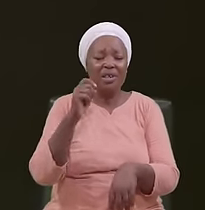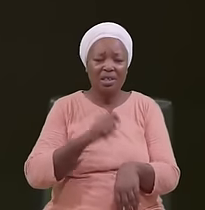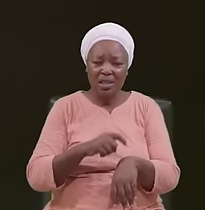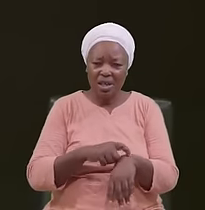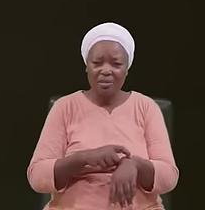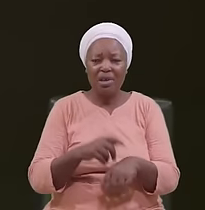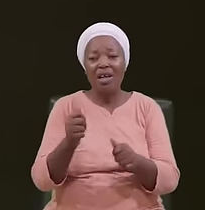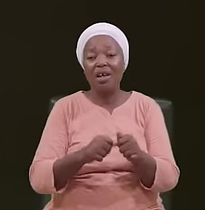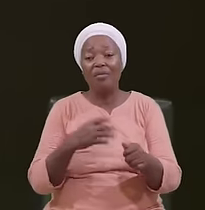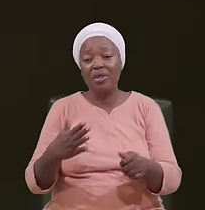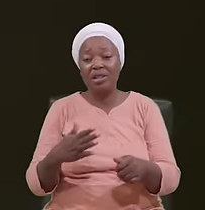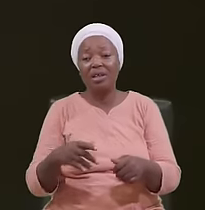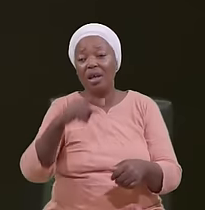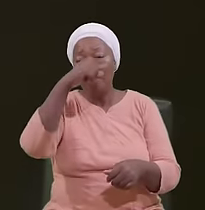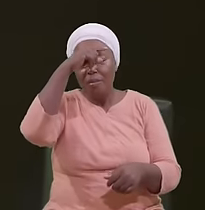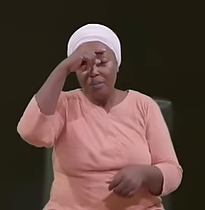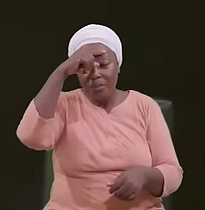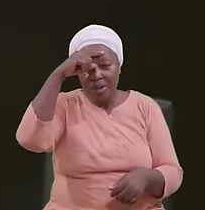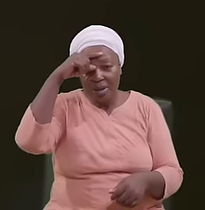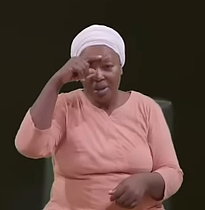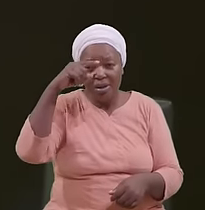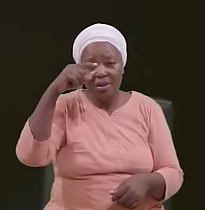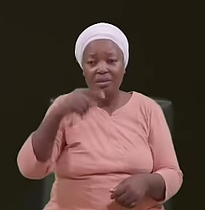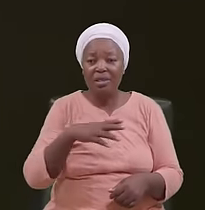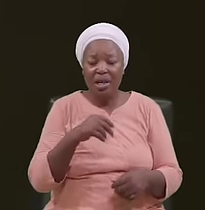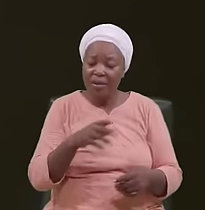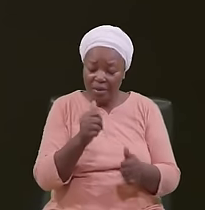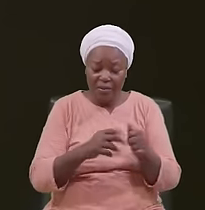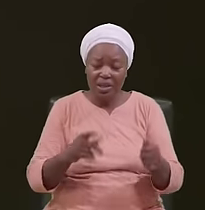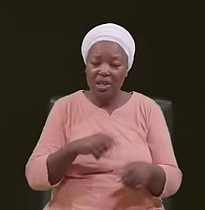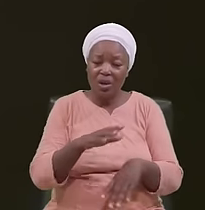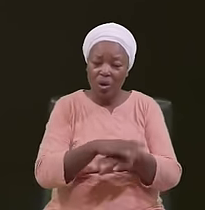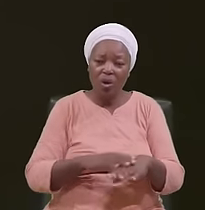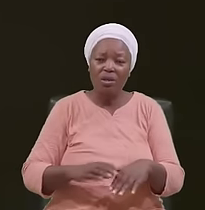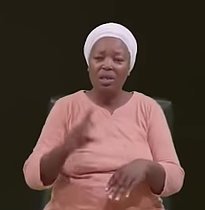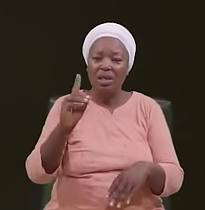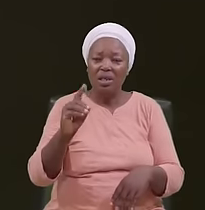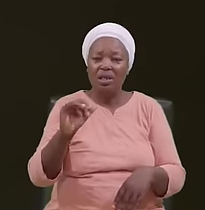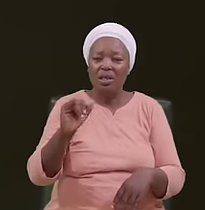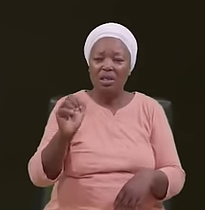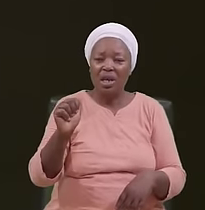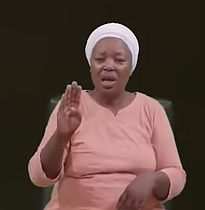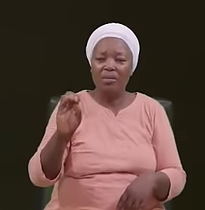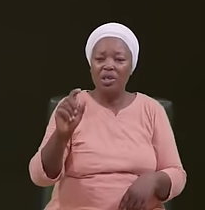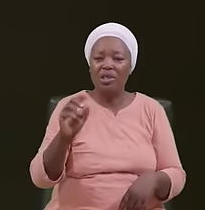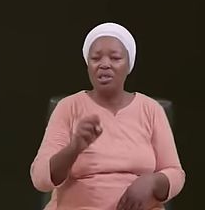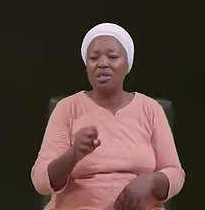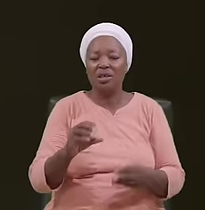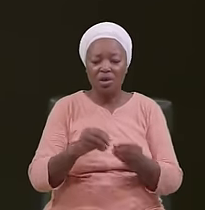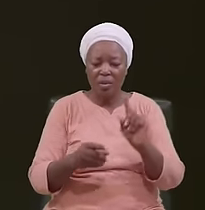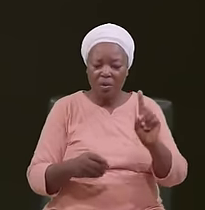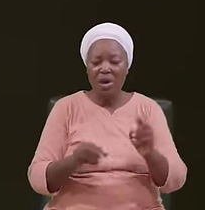Everything they call diabetes. Number one. Diabetes number